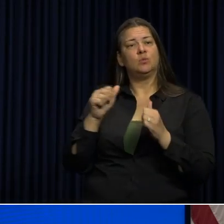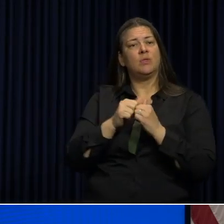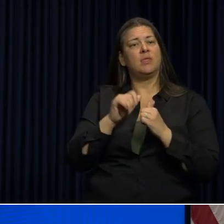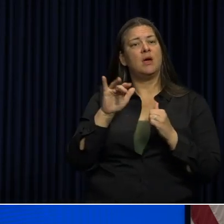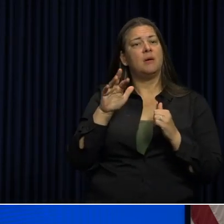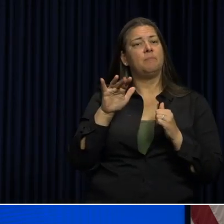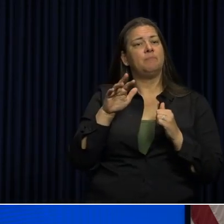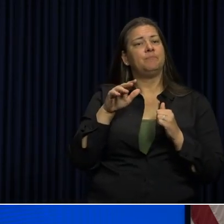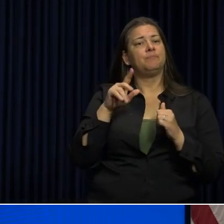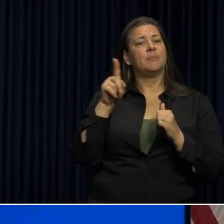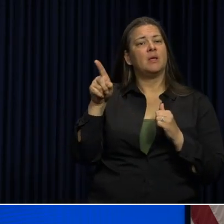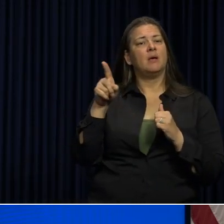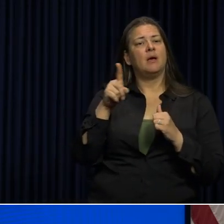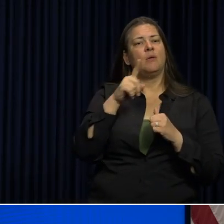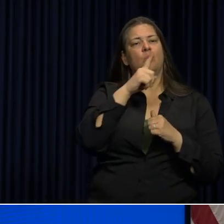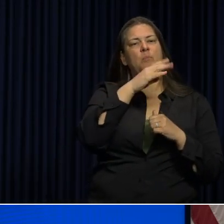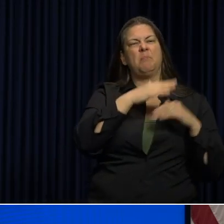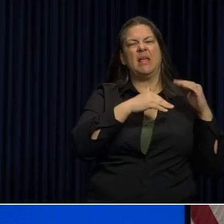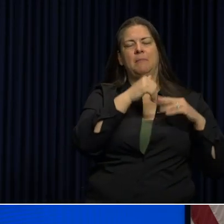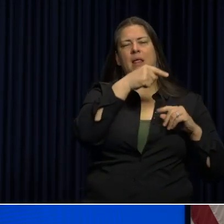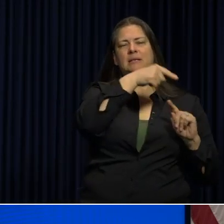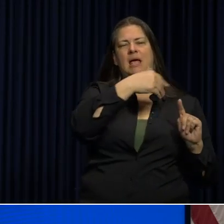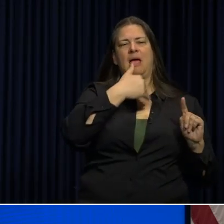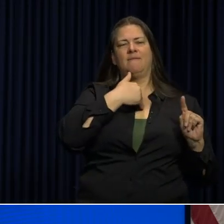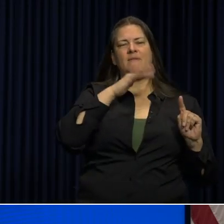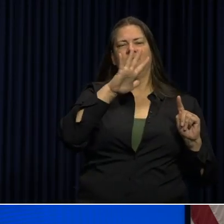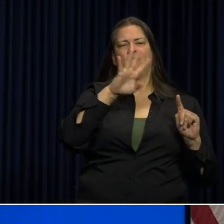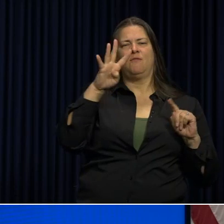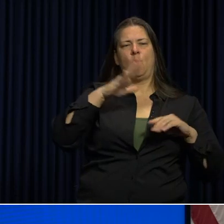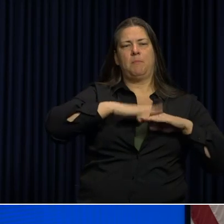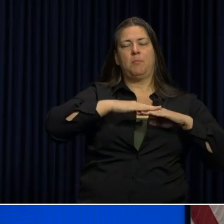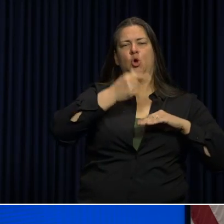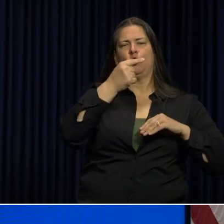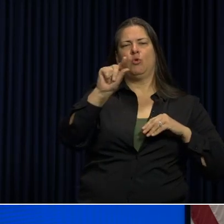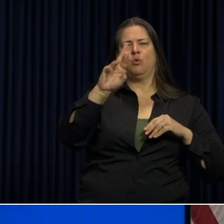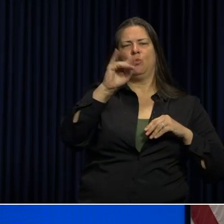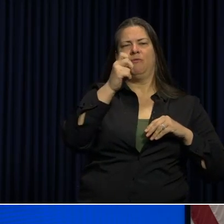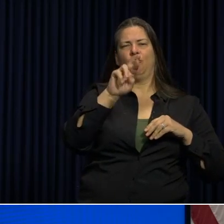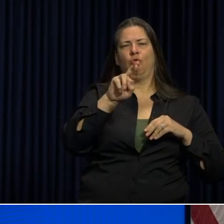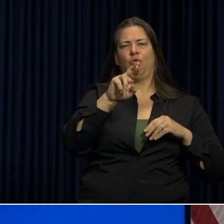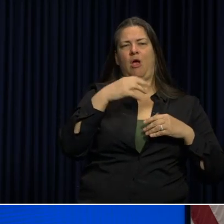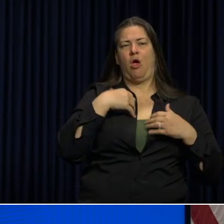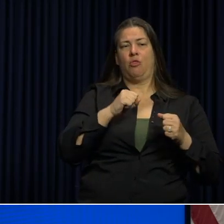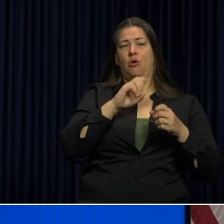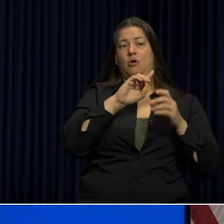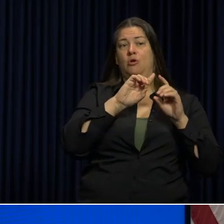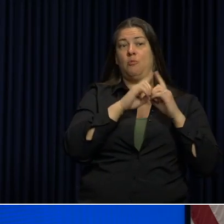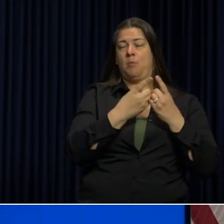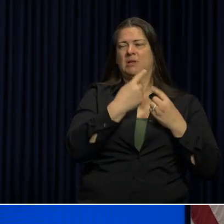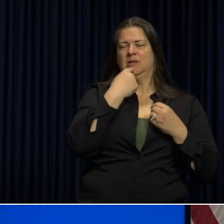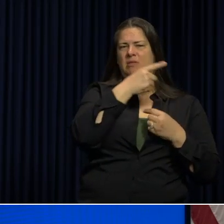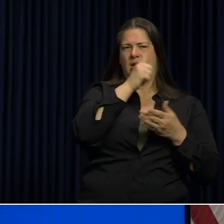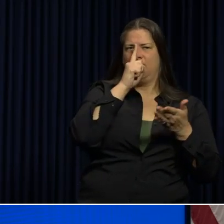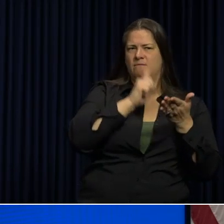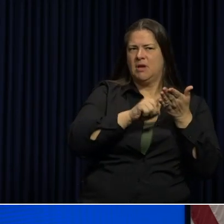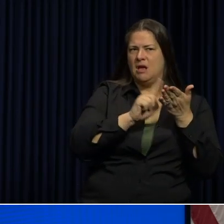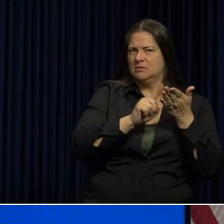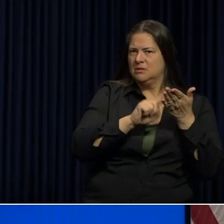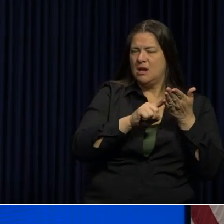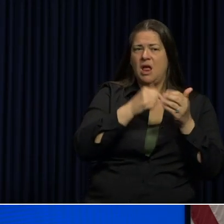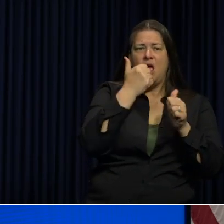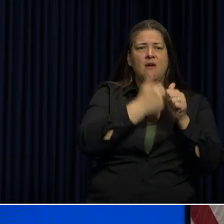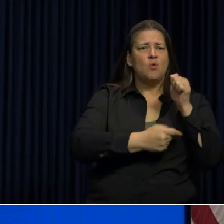Kentucky, 54 at minimum, the Green River Health Department told me that they are investigating. Everyone seems to be